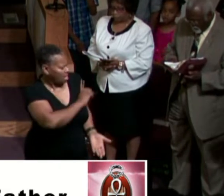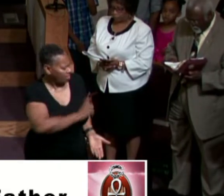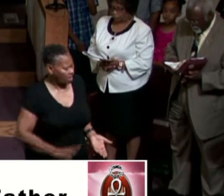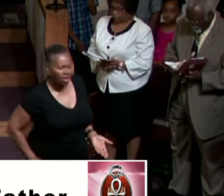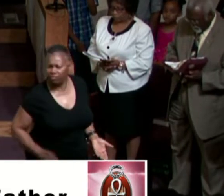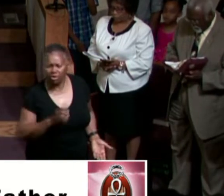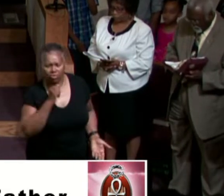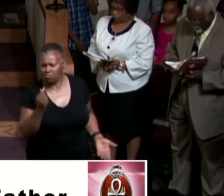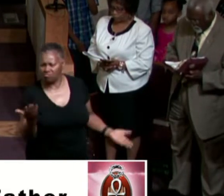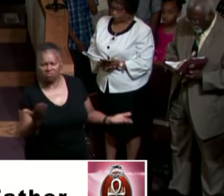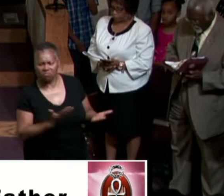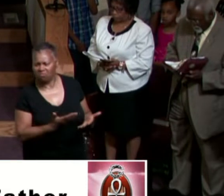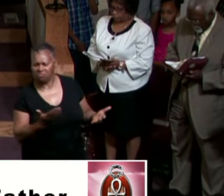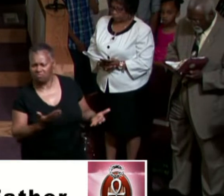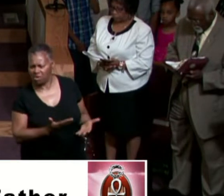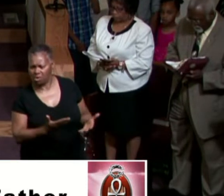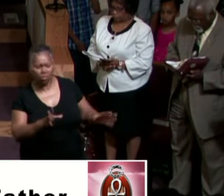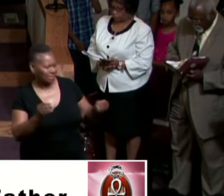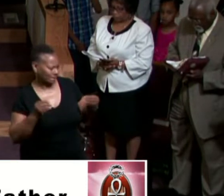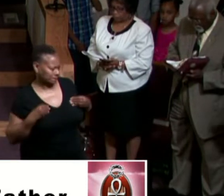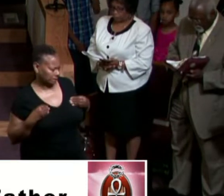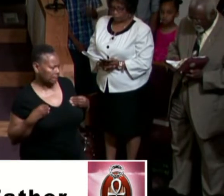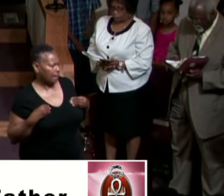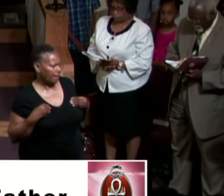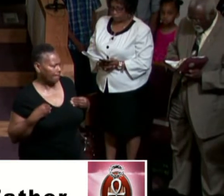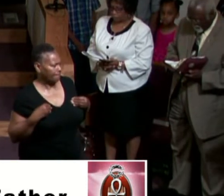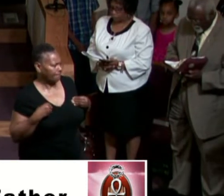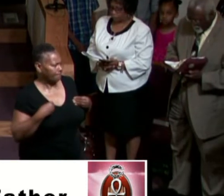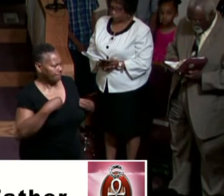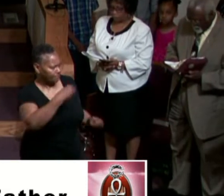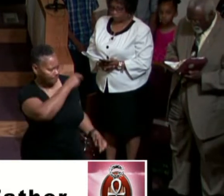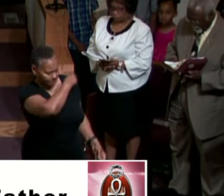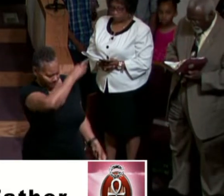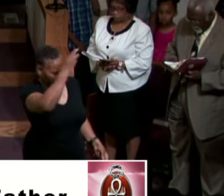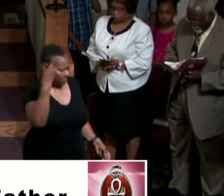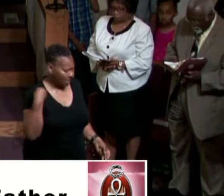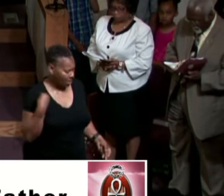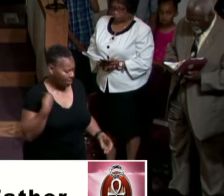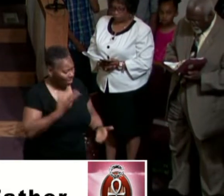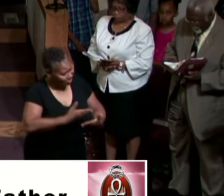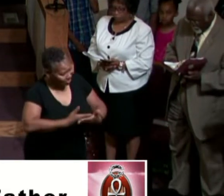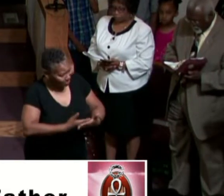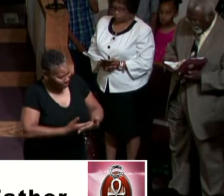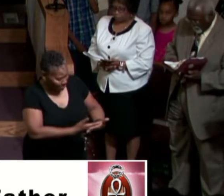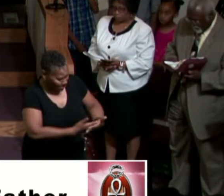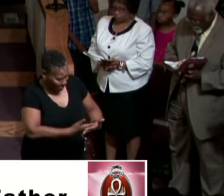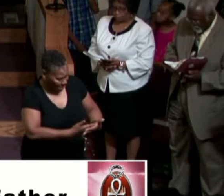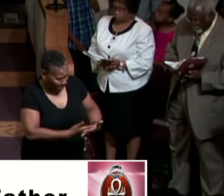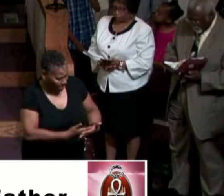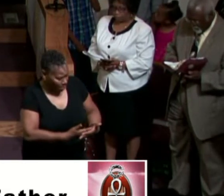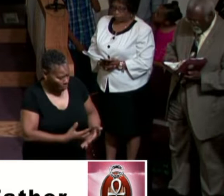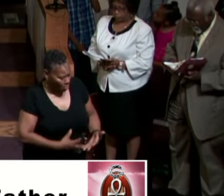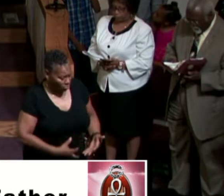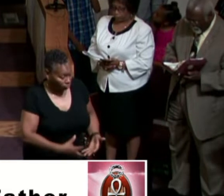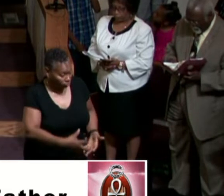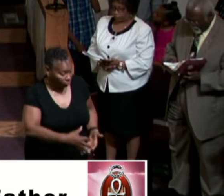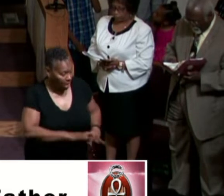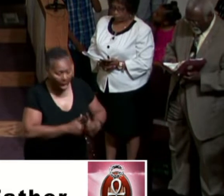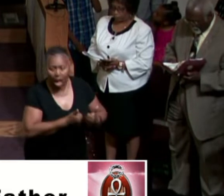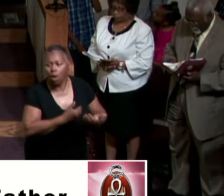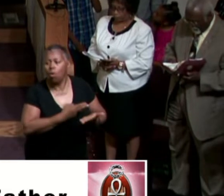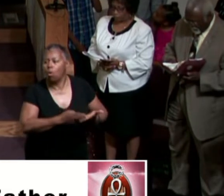afraid to take Mary as your wife, for the child within her was conceived by the Holy